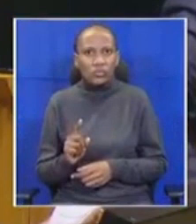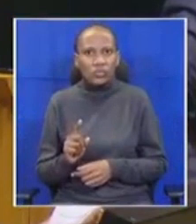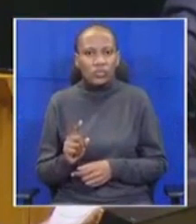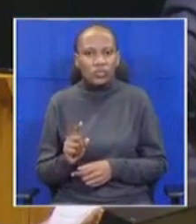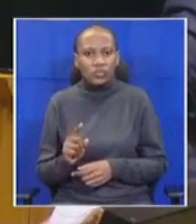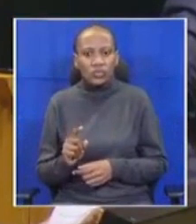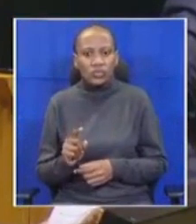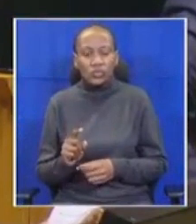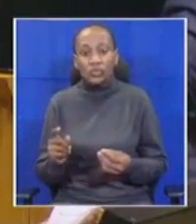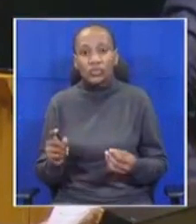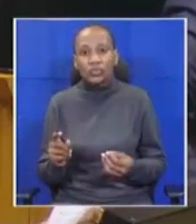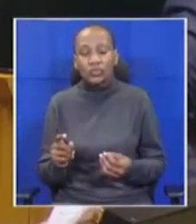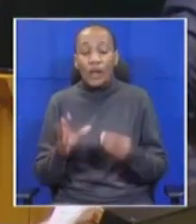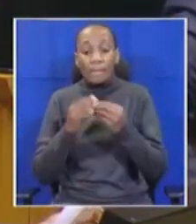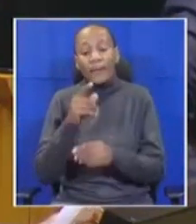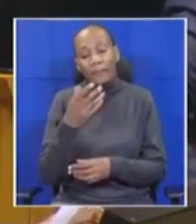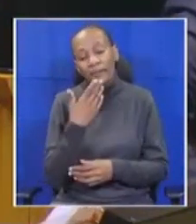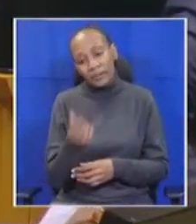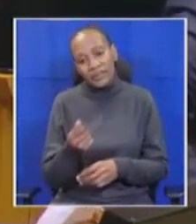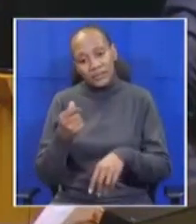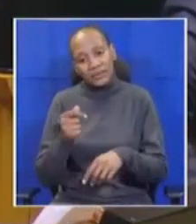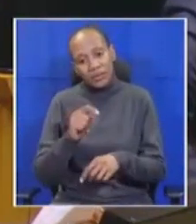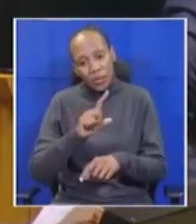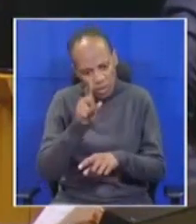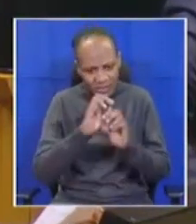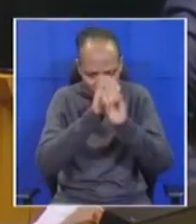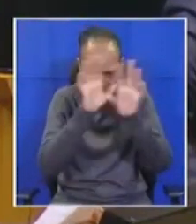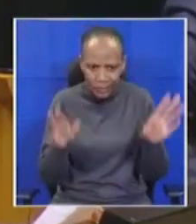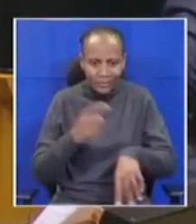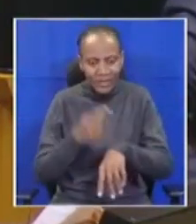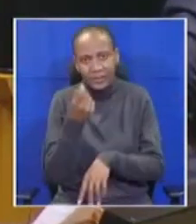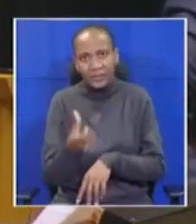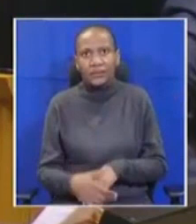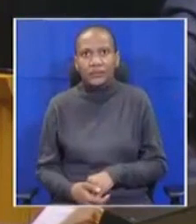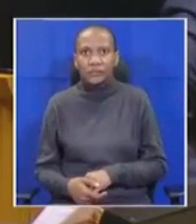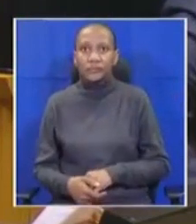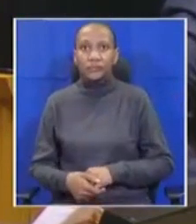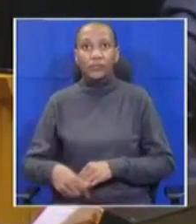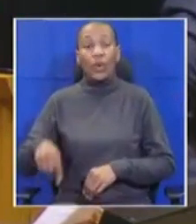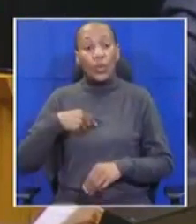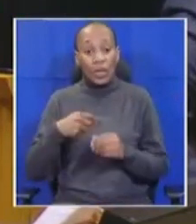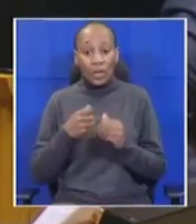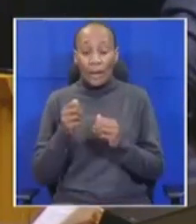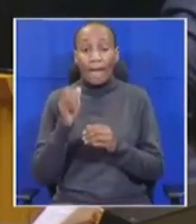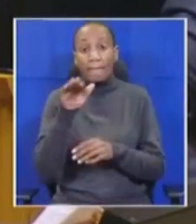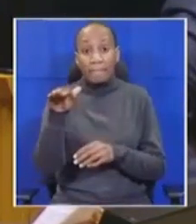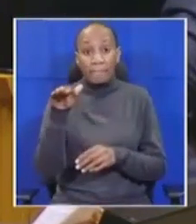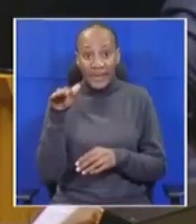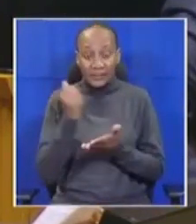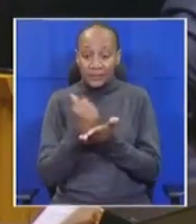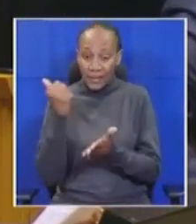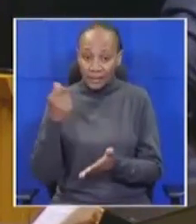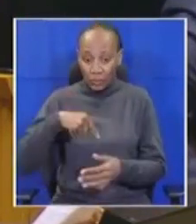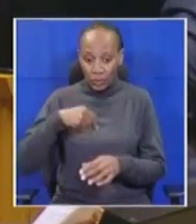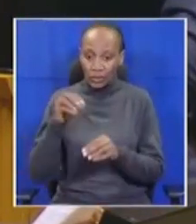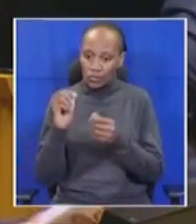Honourable Member, will you ask a question? Your time is expiring. We have gazetted a process to amend the Banks Act so that it can be permissible